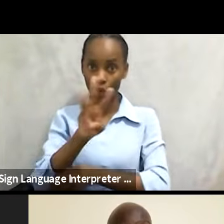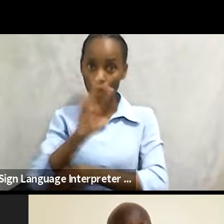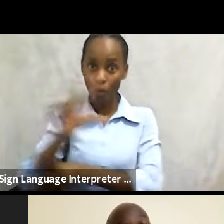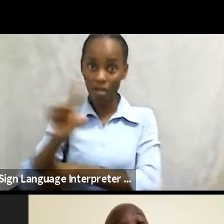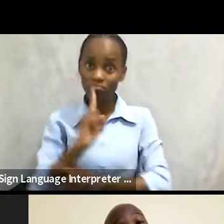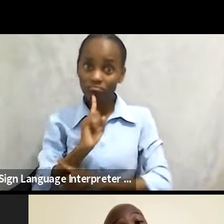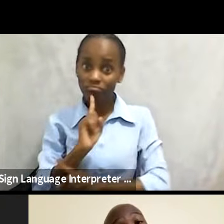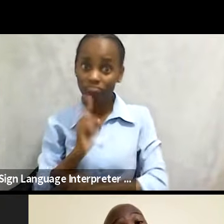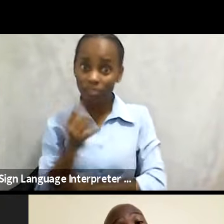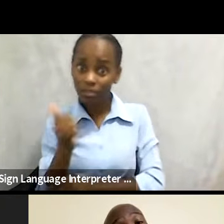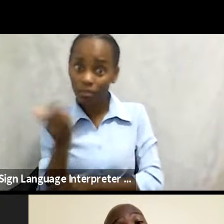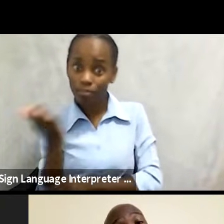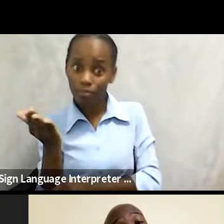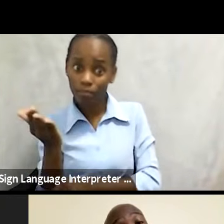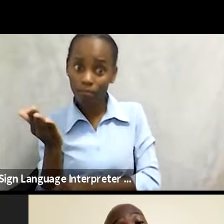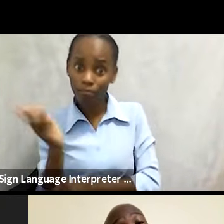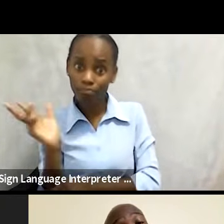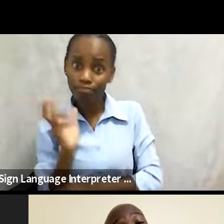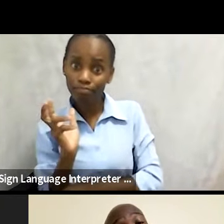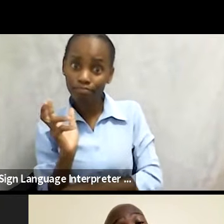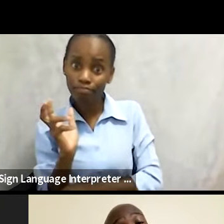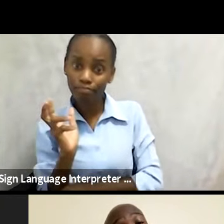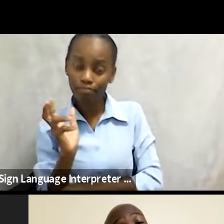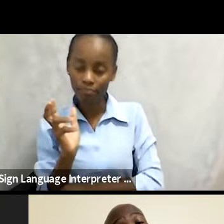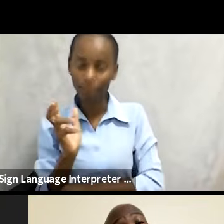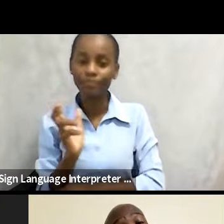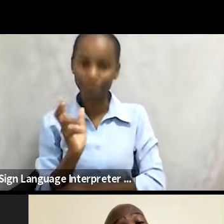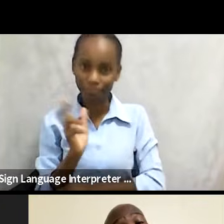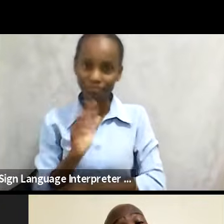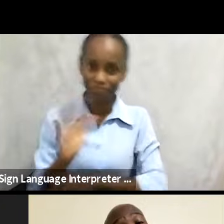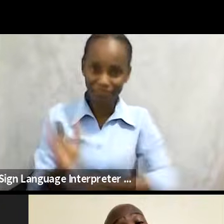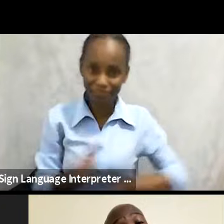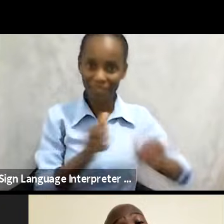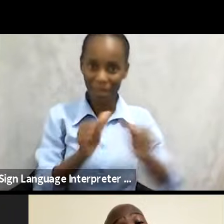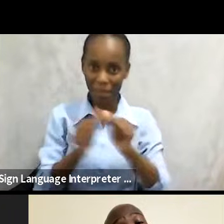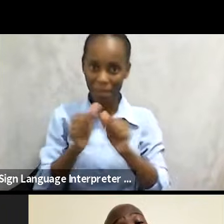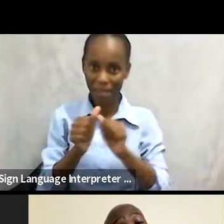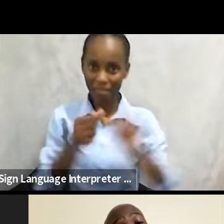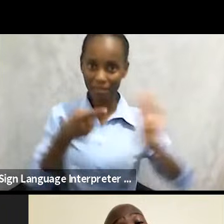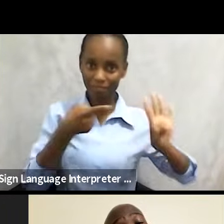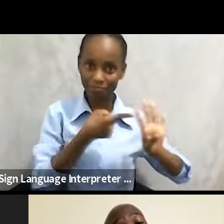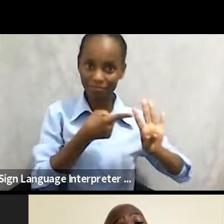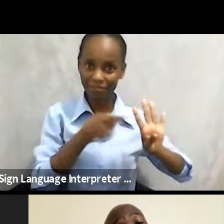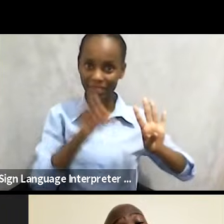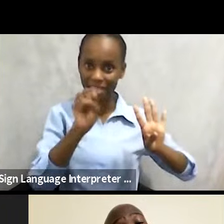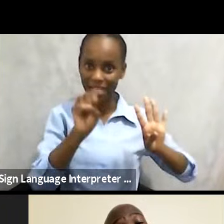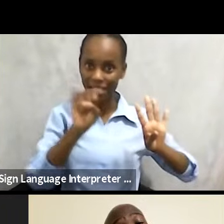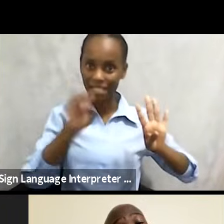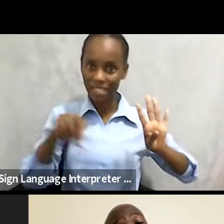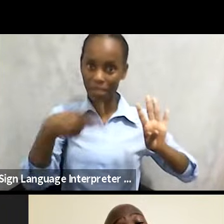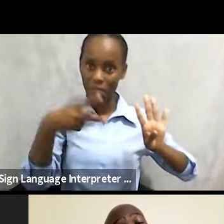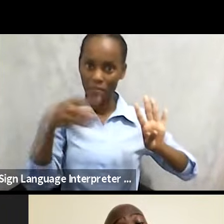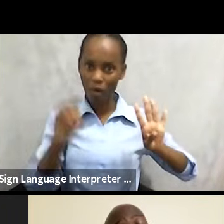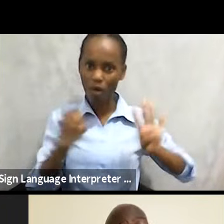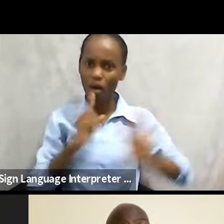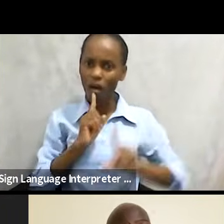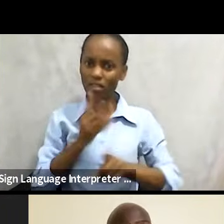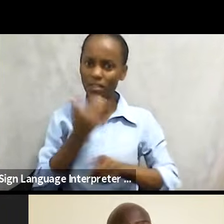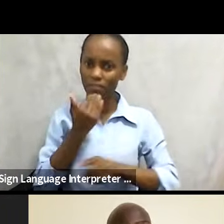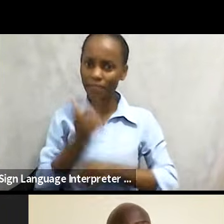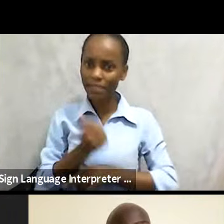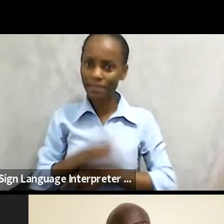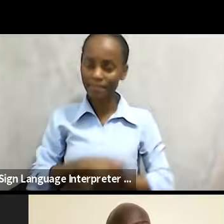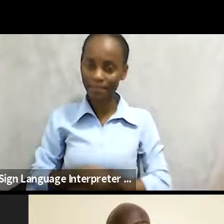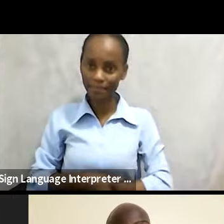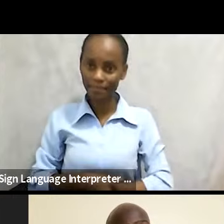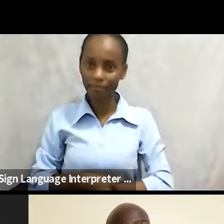Colleagues, I'll take it to Sipho to help us there. Sipho, can you go with that question?